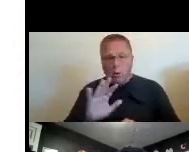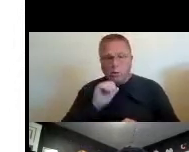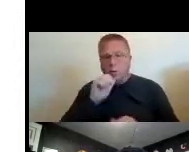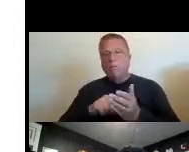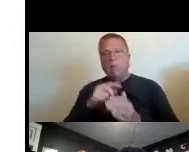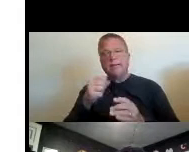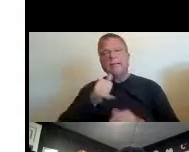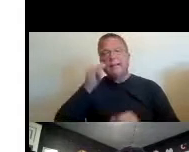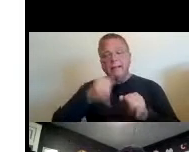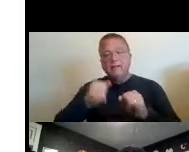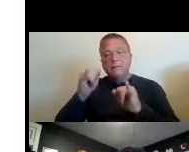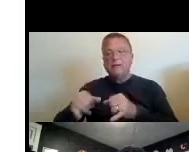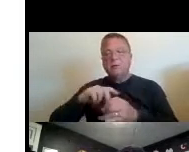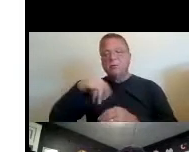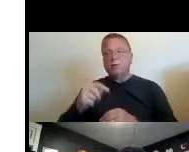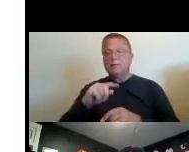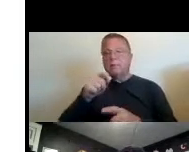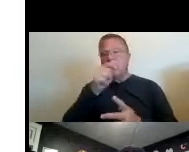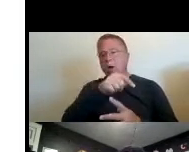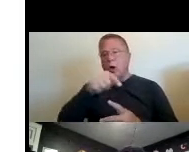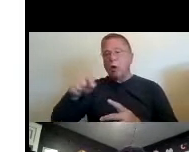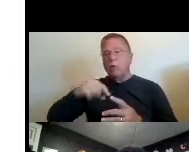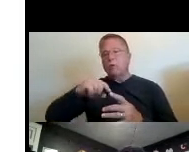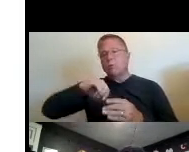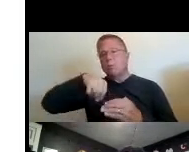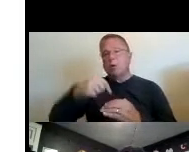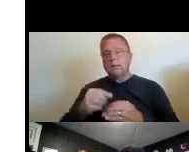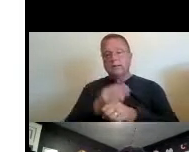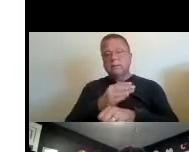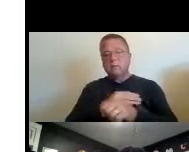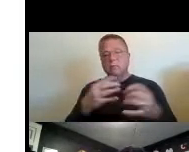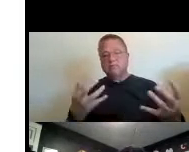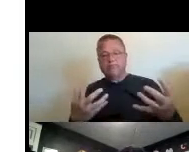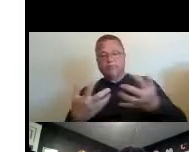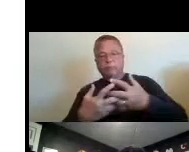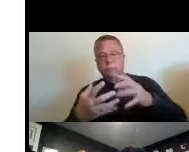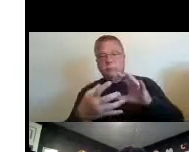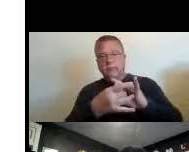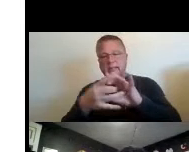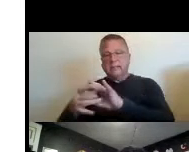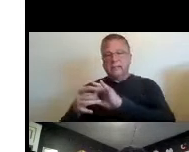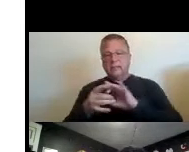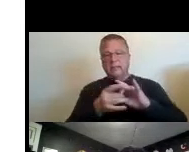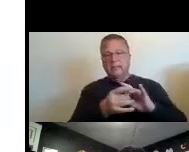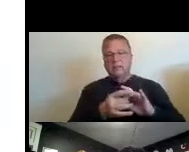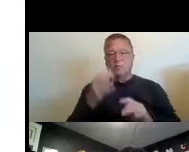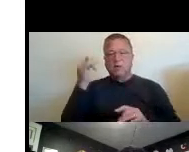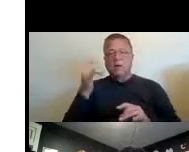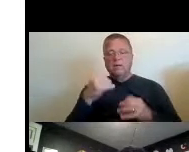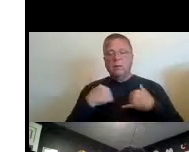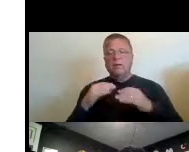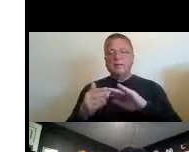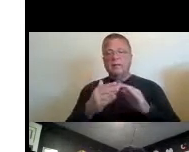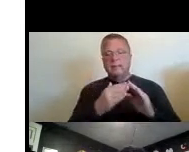projects, it's about how those projects and improvements all connect to each other so that we have a city that is accessible, regardless of what